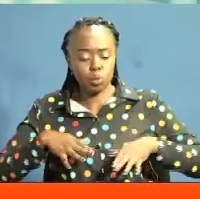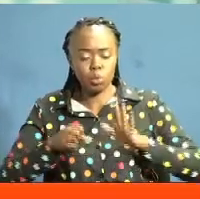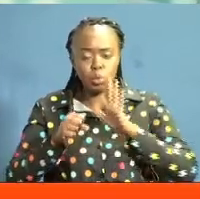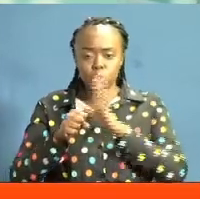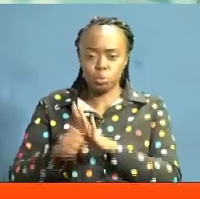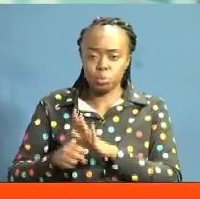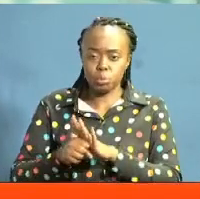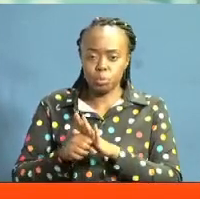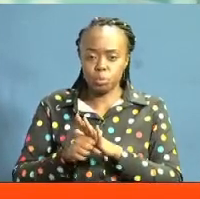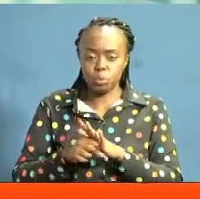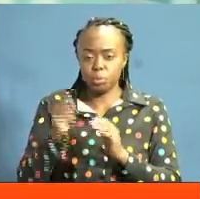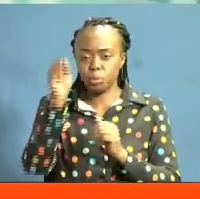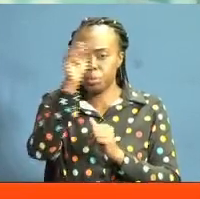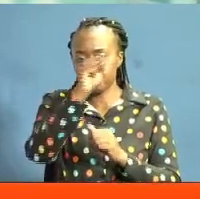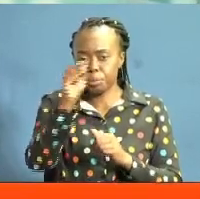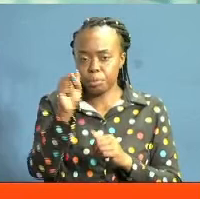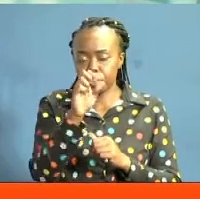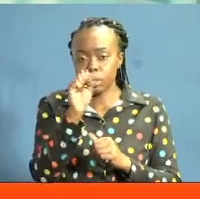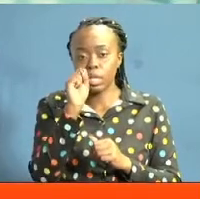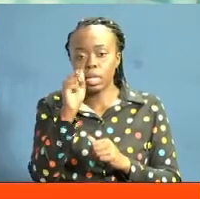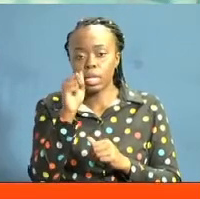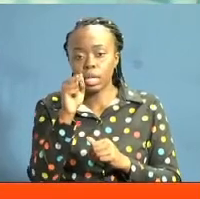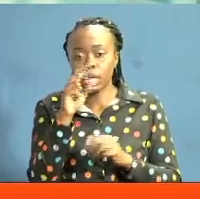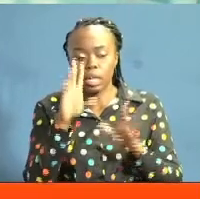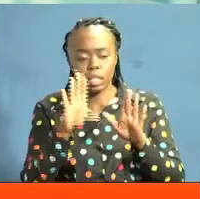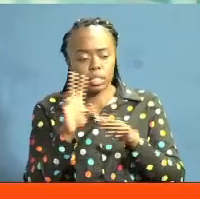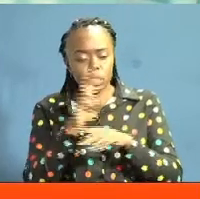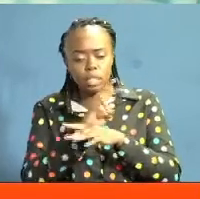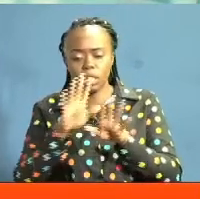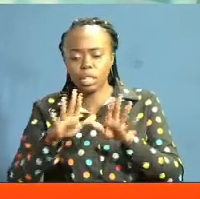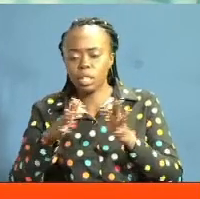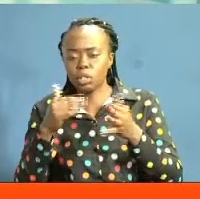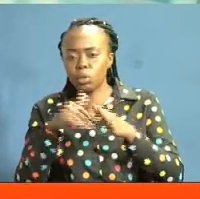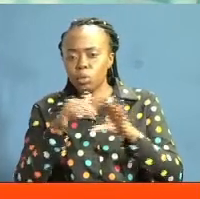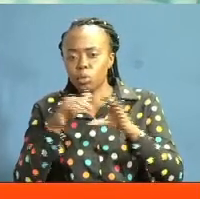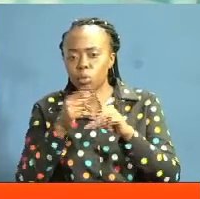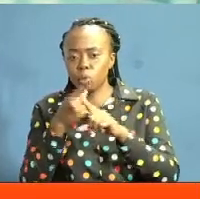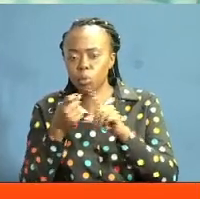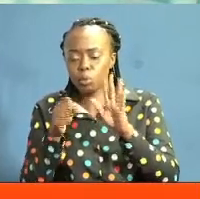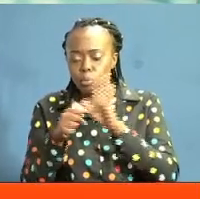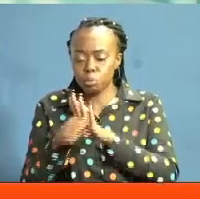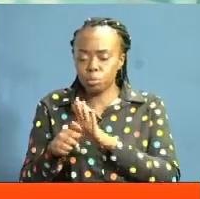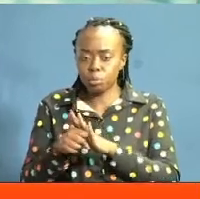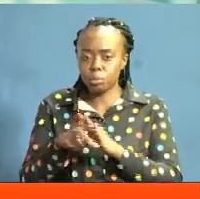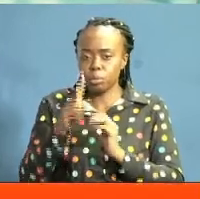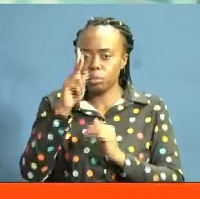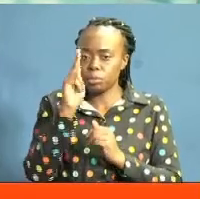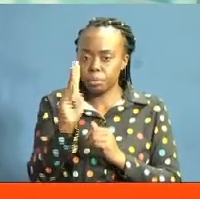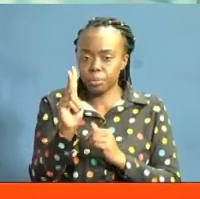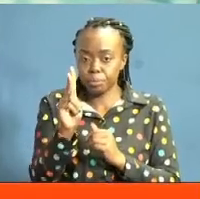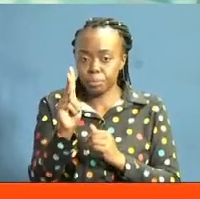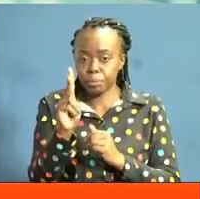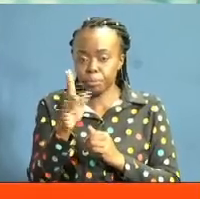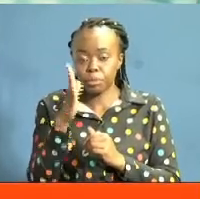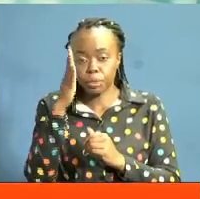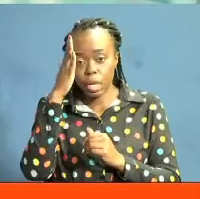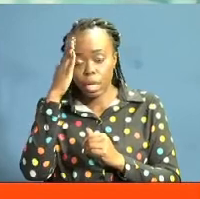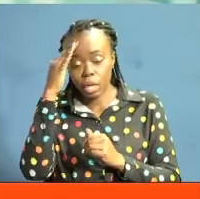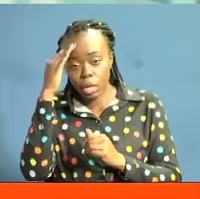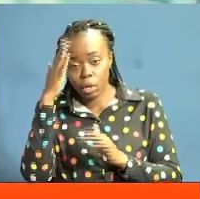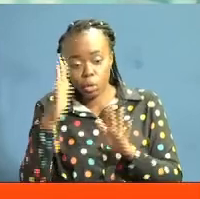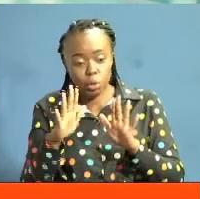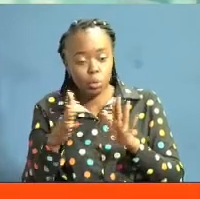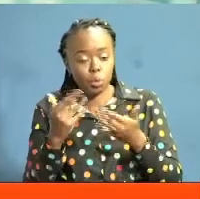rejection. S, we are going to seek out how to come out of rejection. K, knowledge on